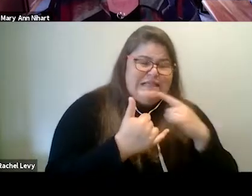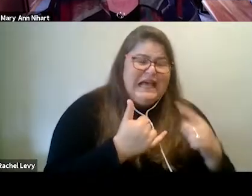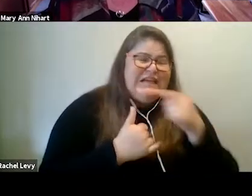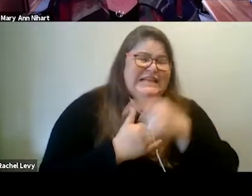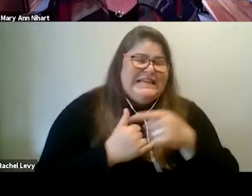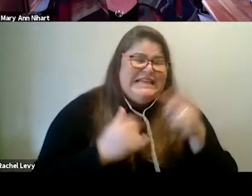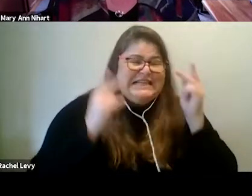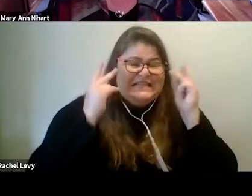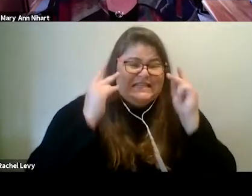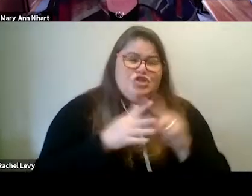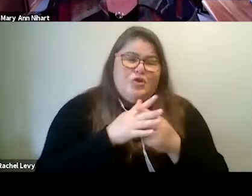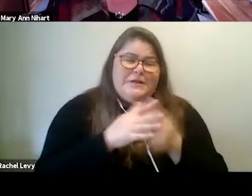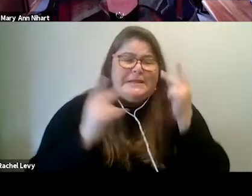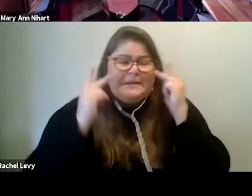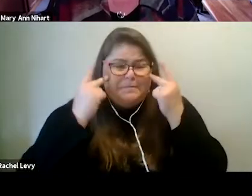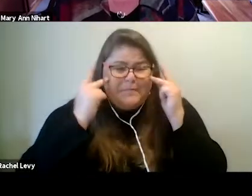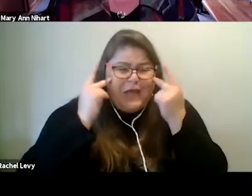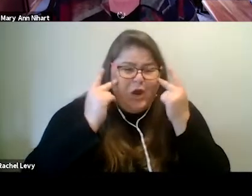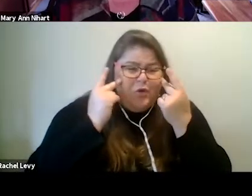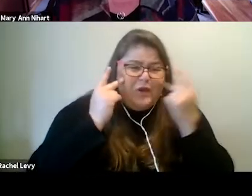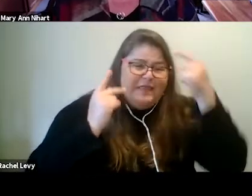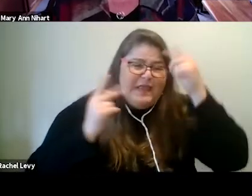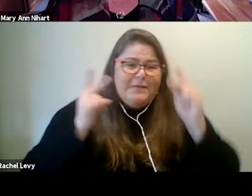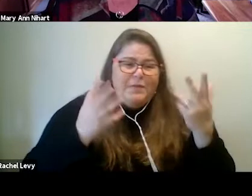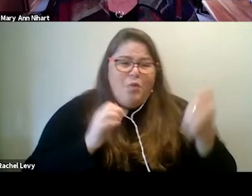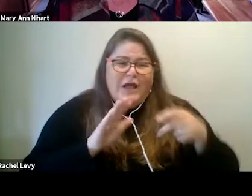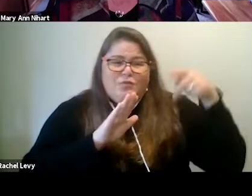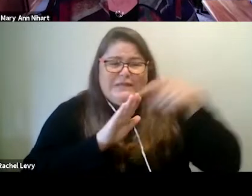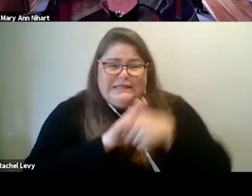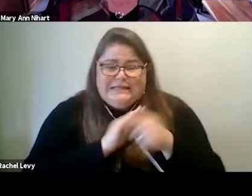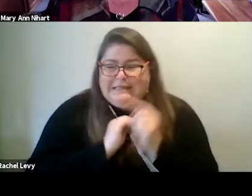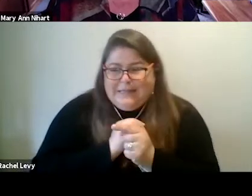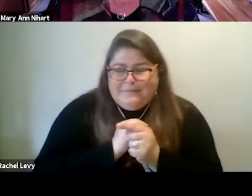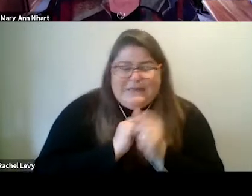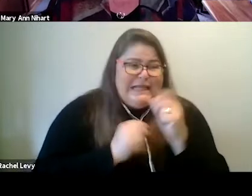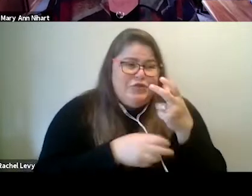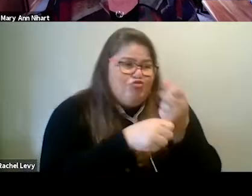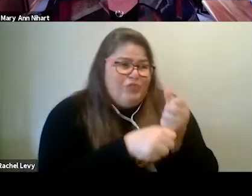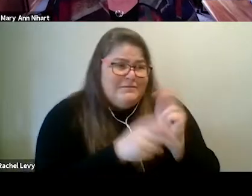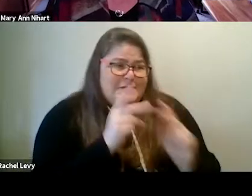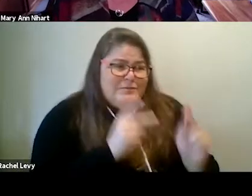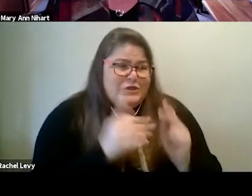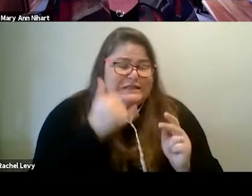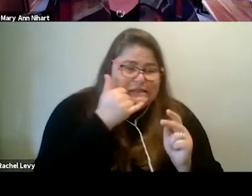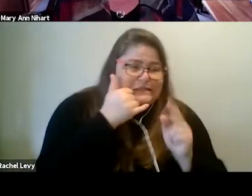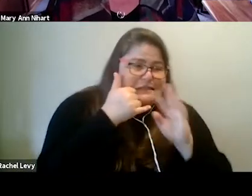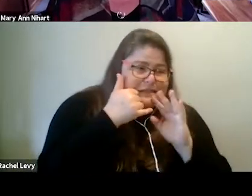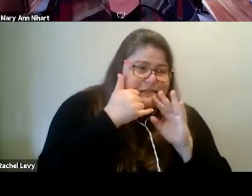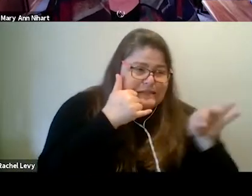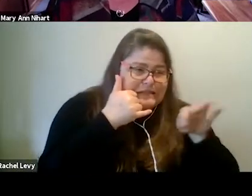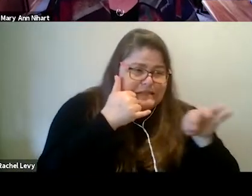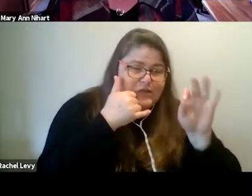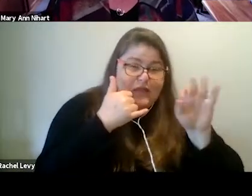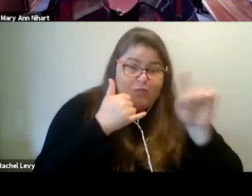paranoia, that he's thinking people are wanting to assassinate him, he doesn't trust anyone, and she was very,